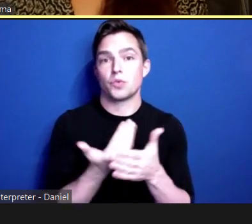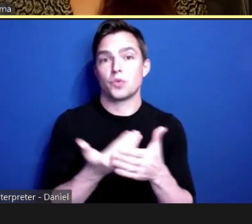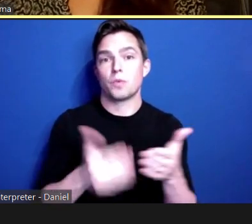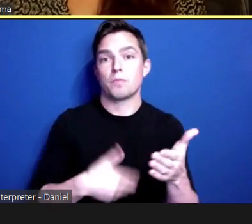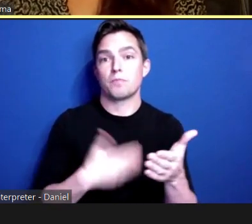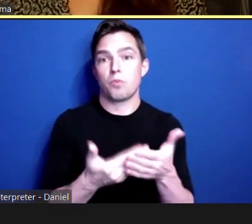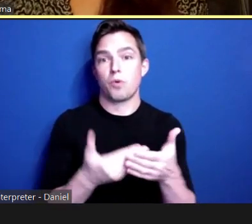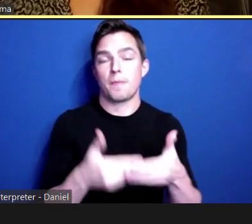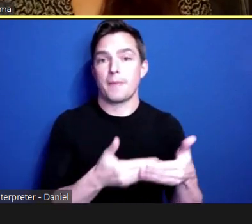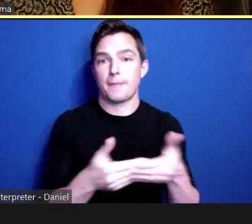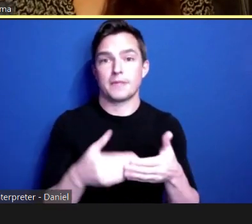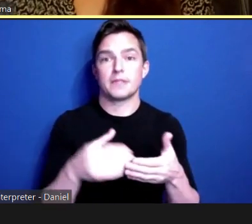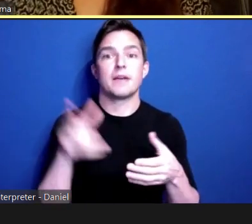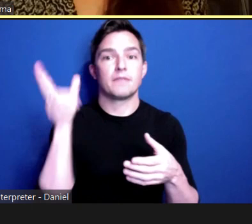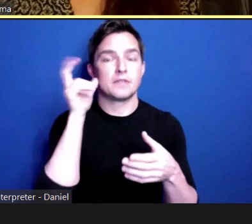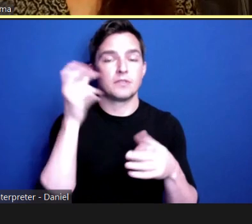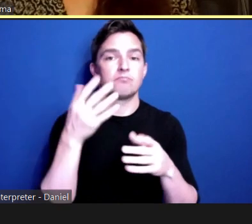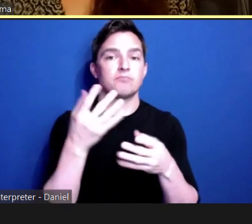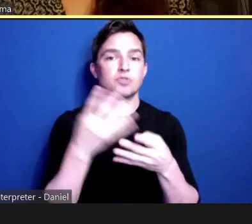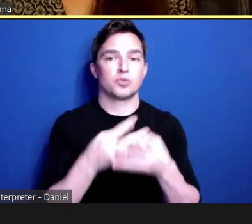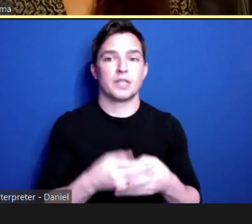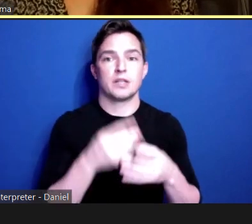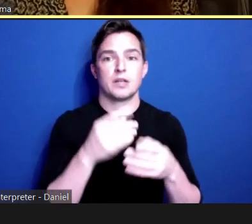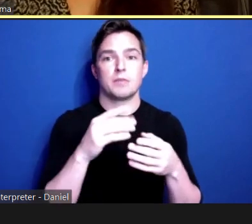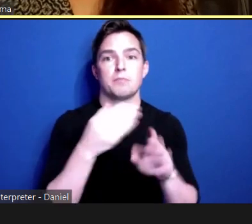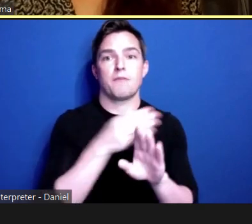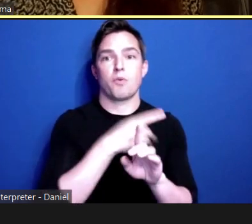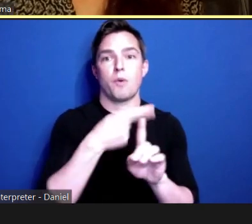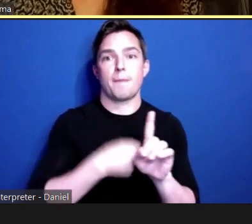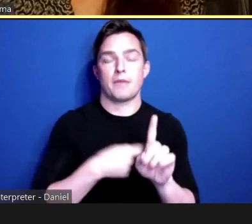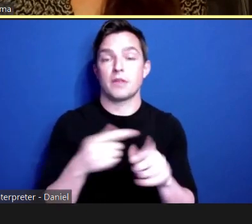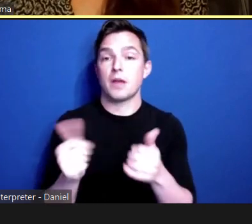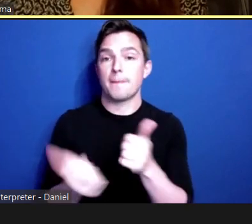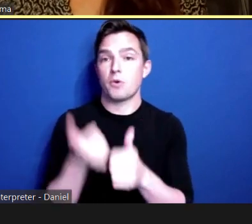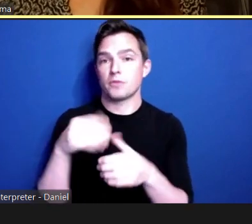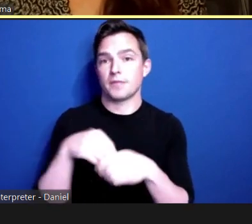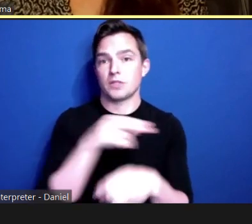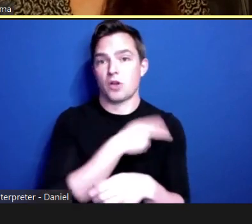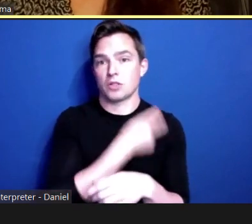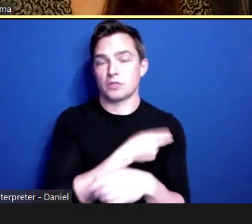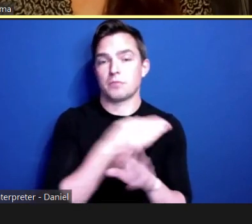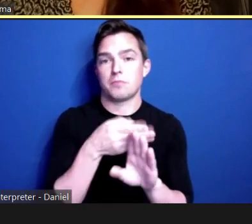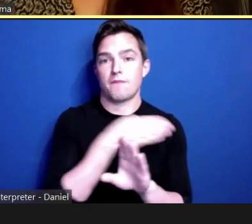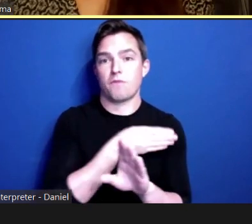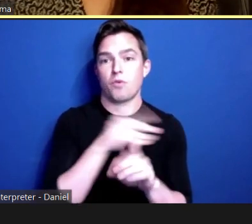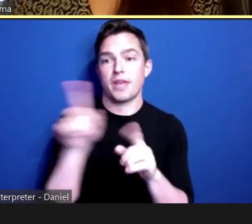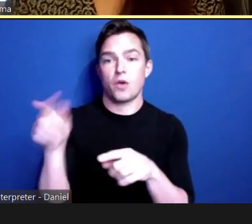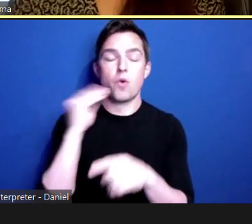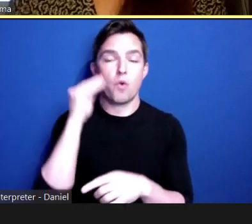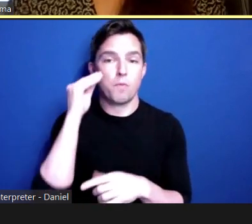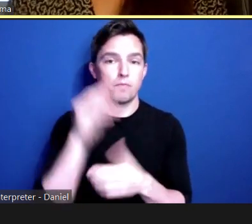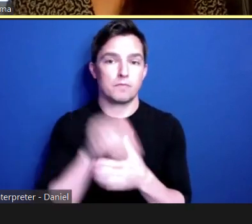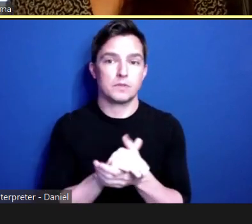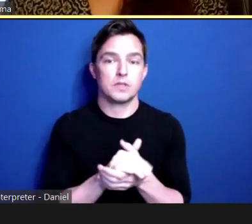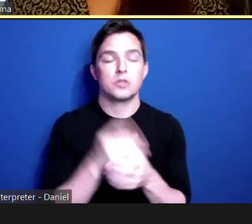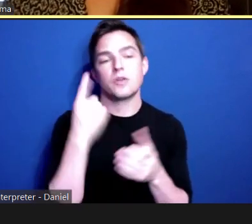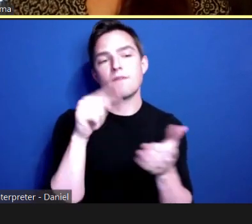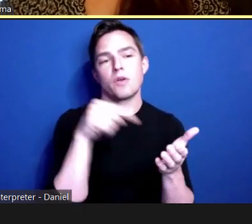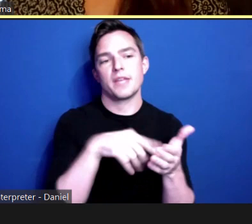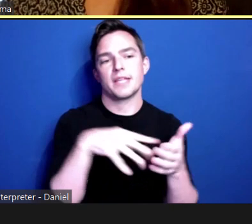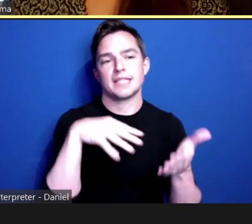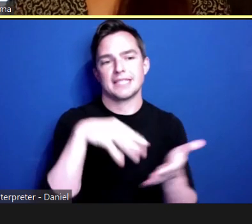screened before 1 month of age. The majority of them in the hospital before they go home. So for this study,